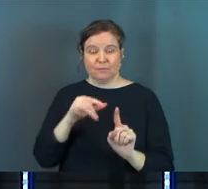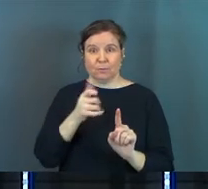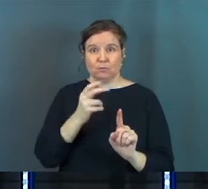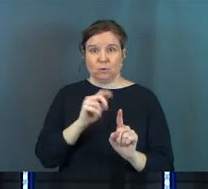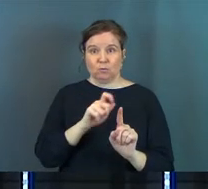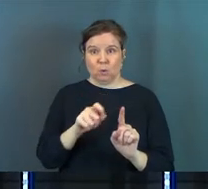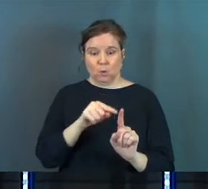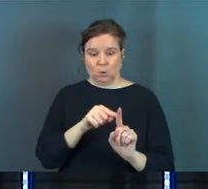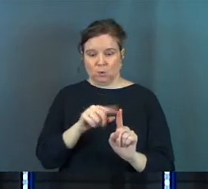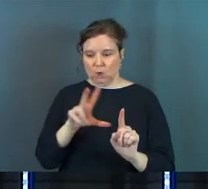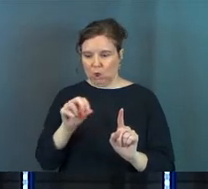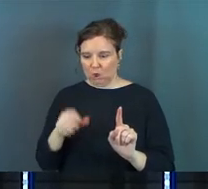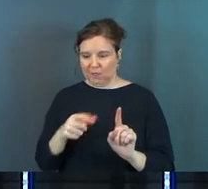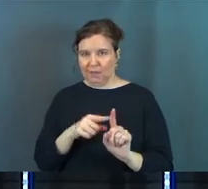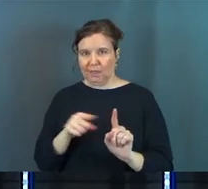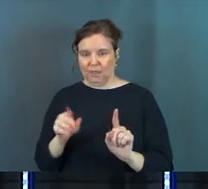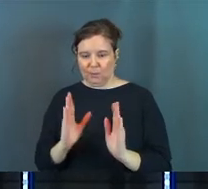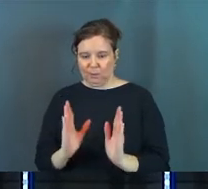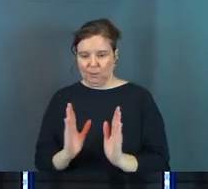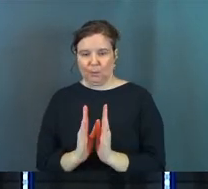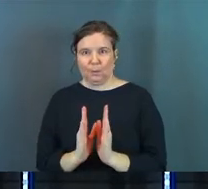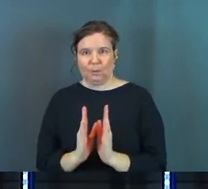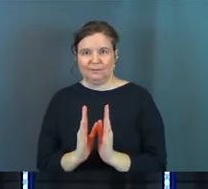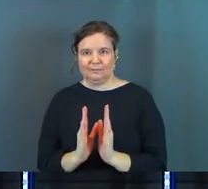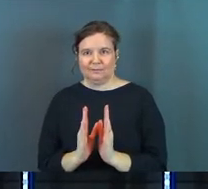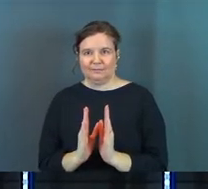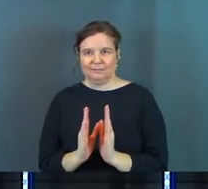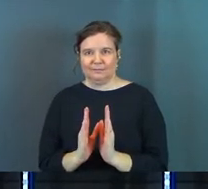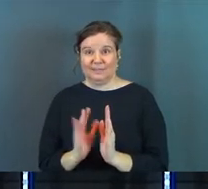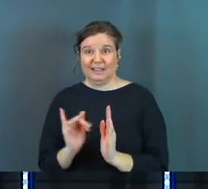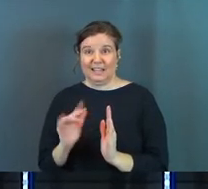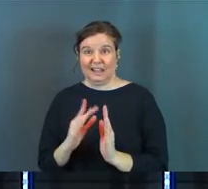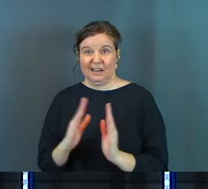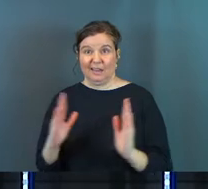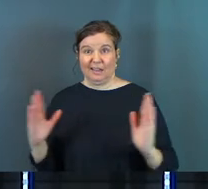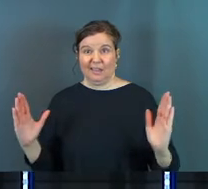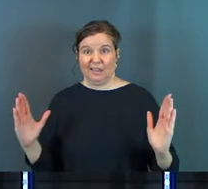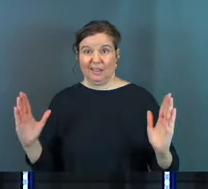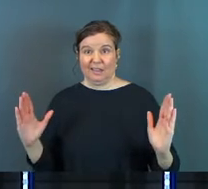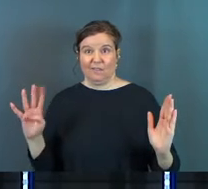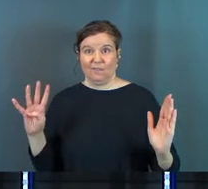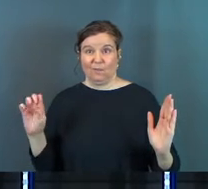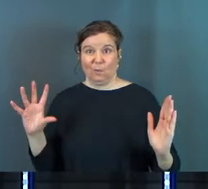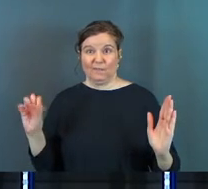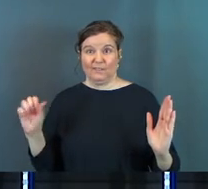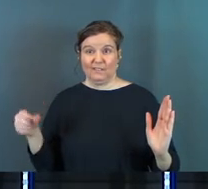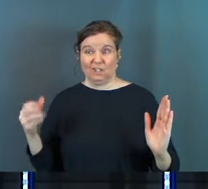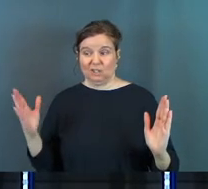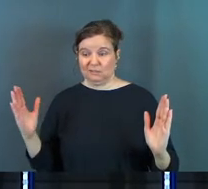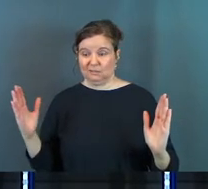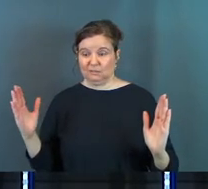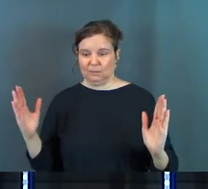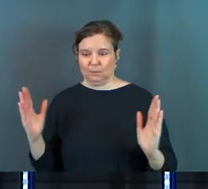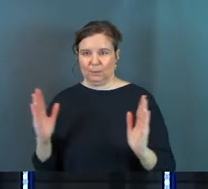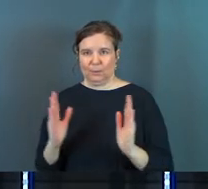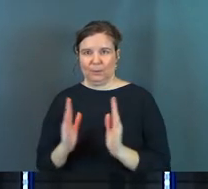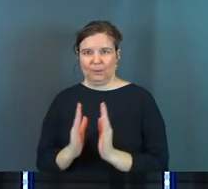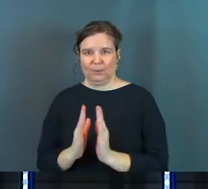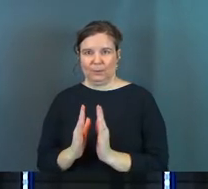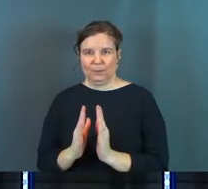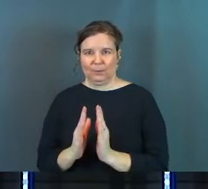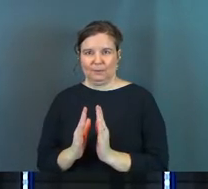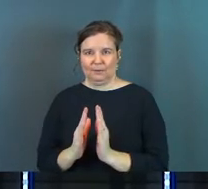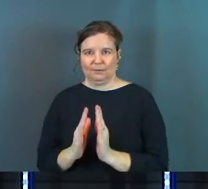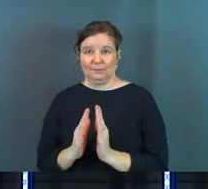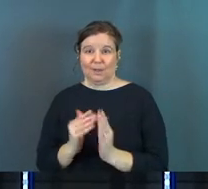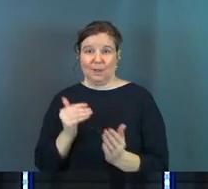original. That beats the Iliad by 450 years. Something like